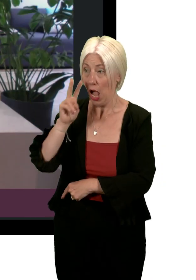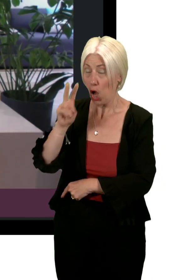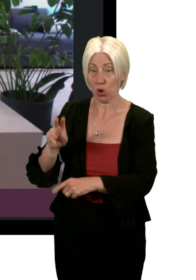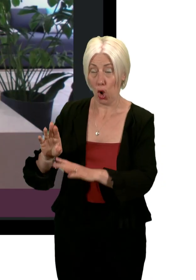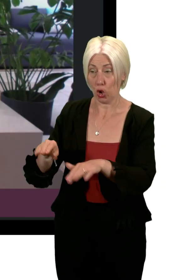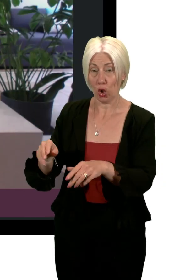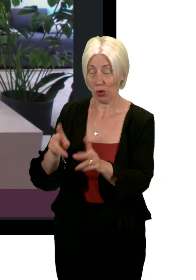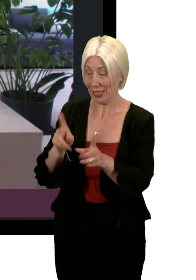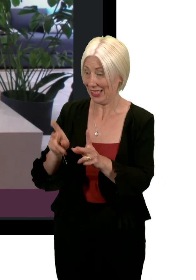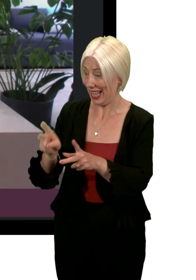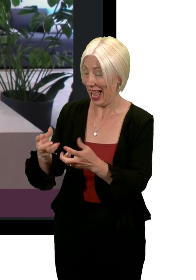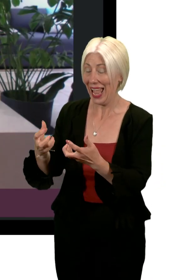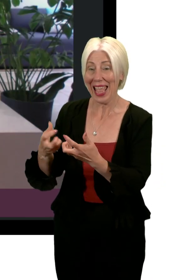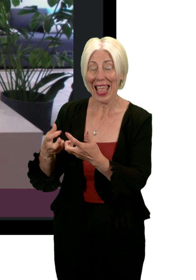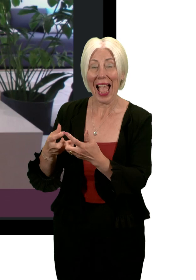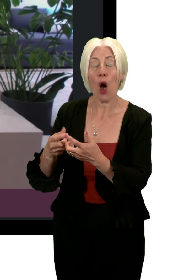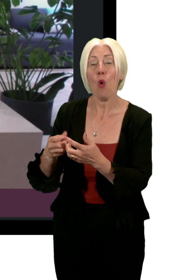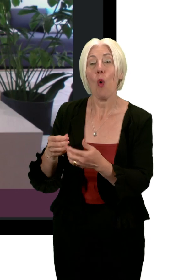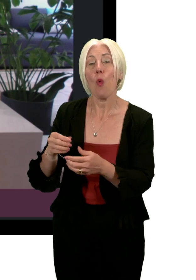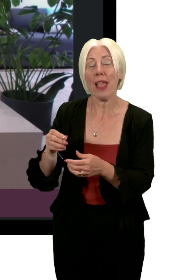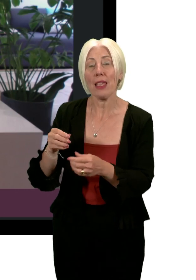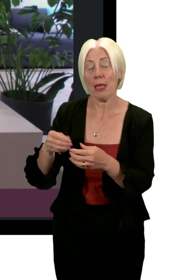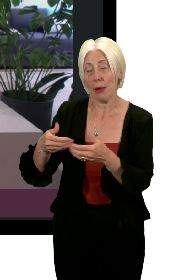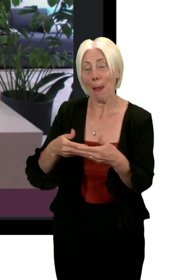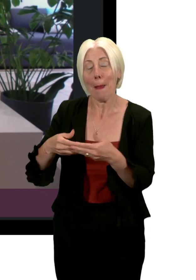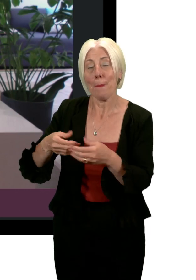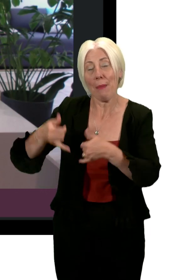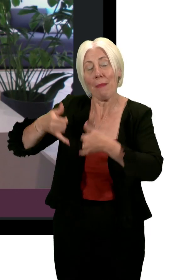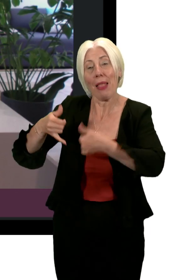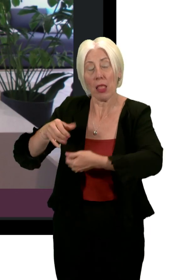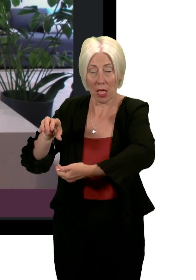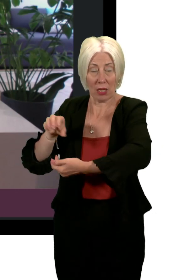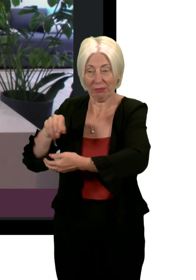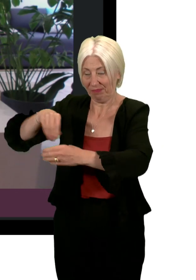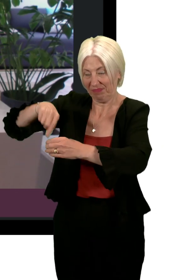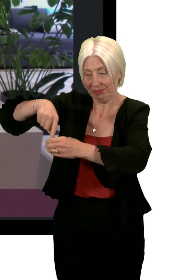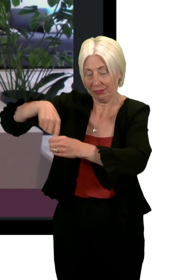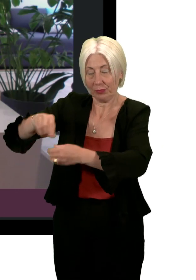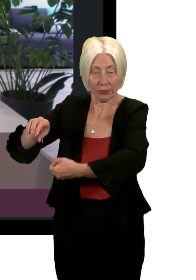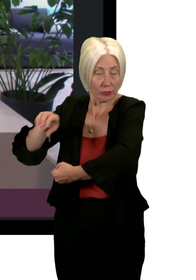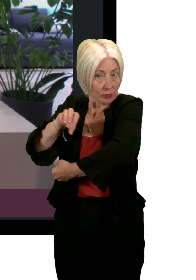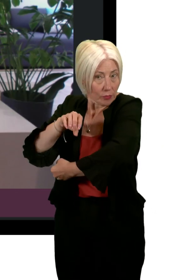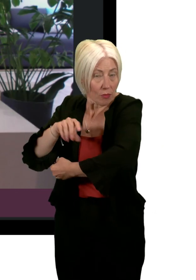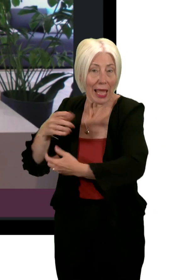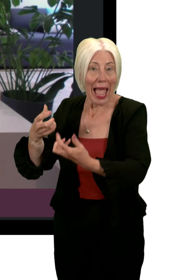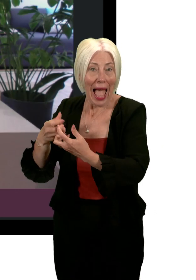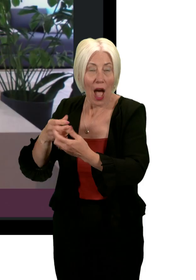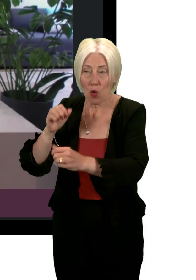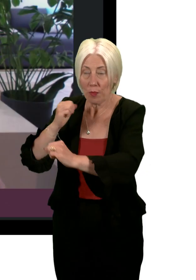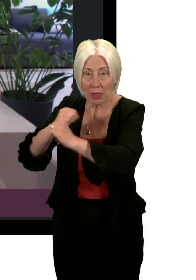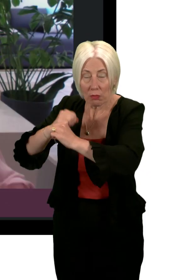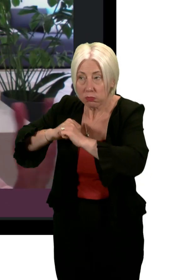way the infant formula was being marketed without any restrictions. And disinformation, misinformation,